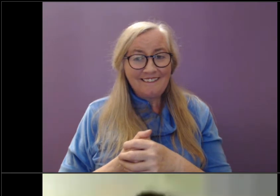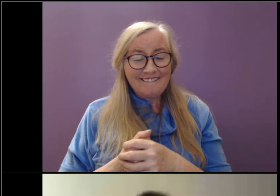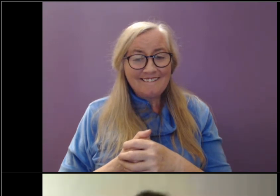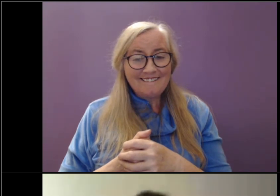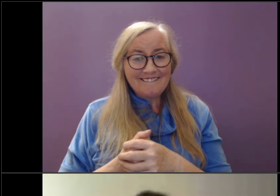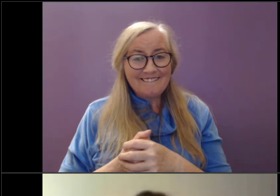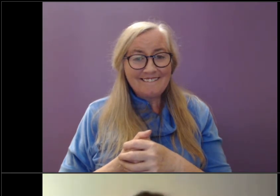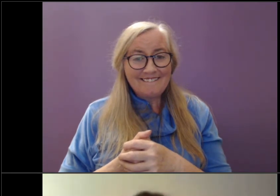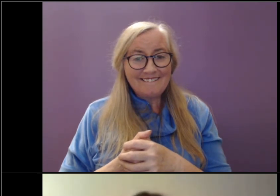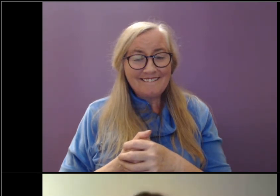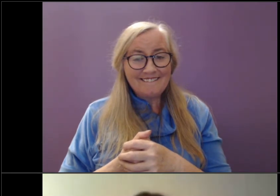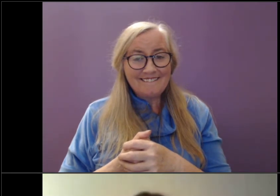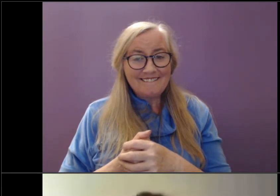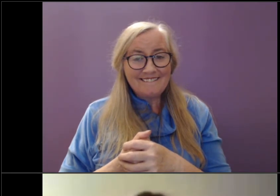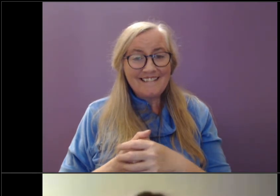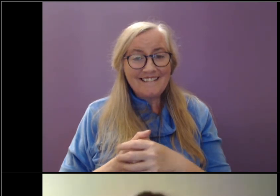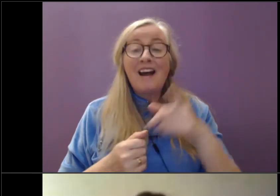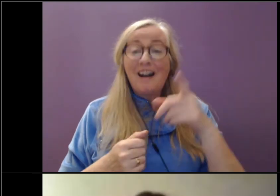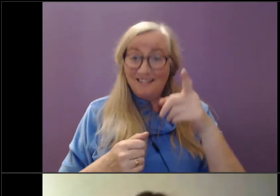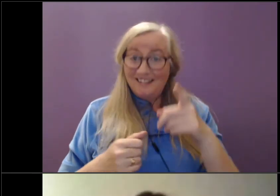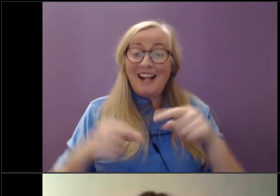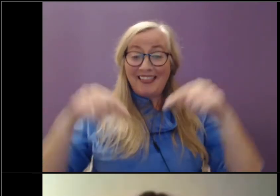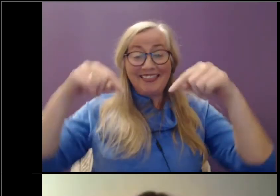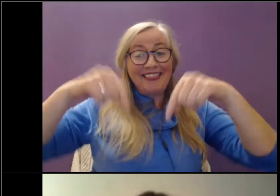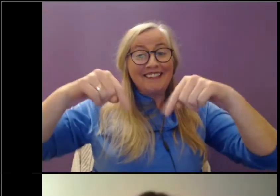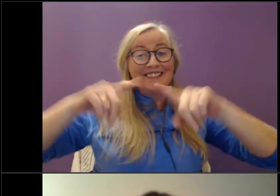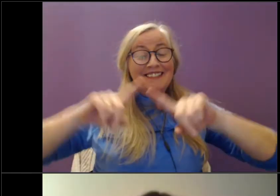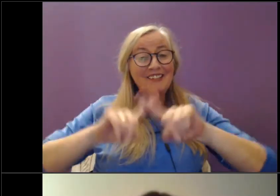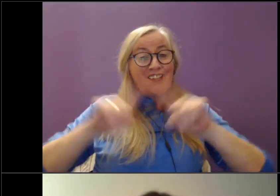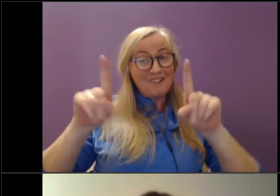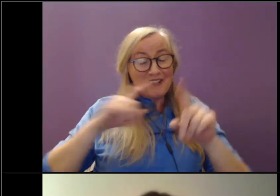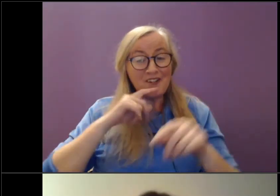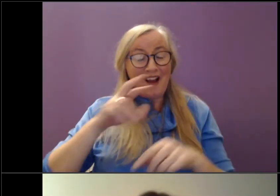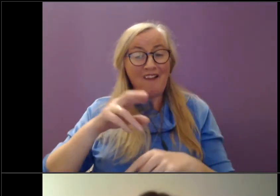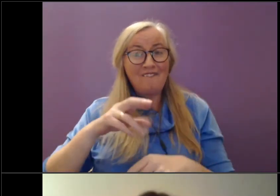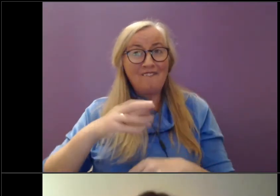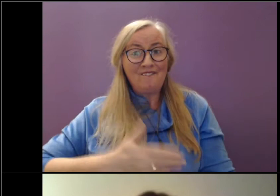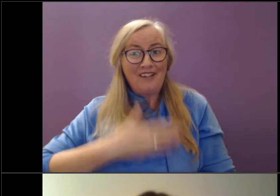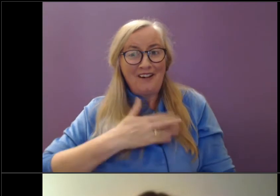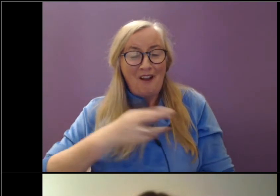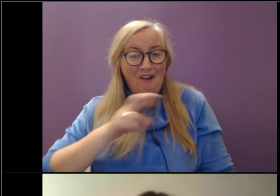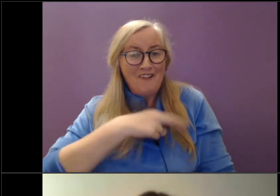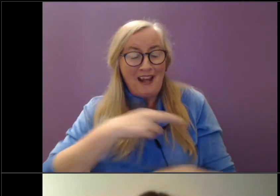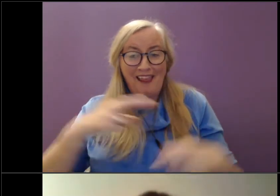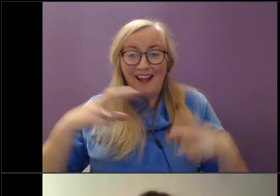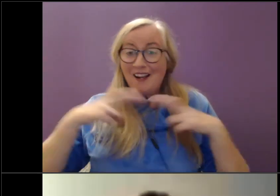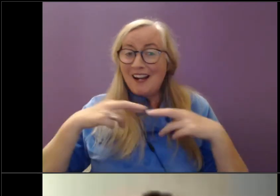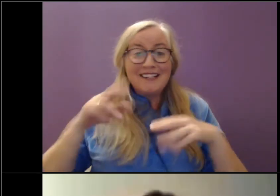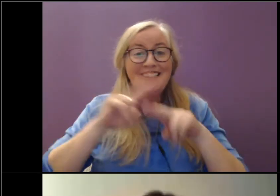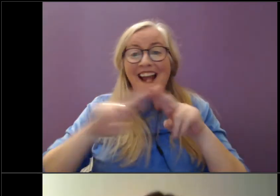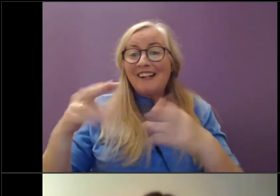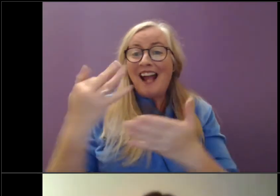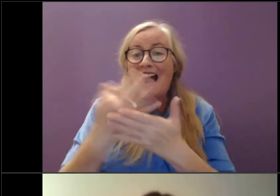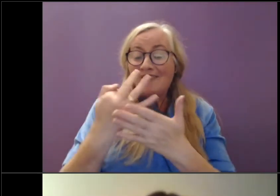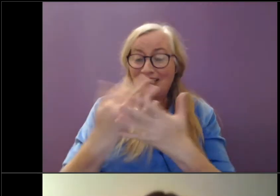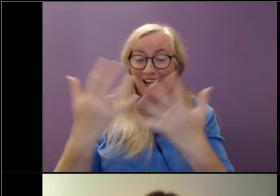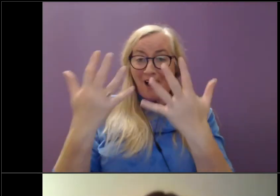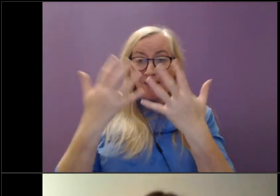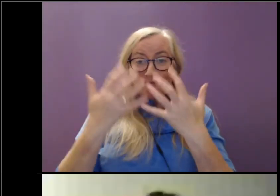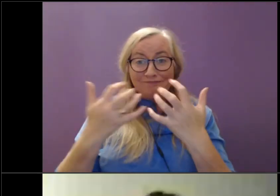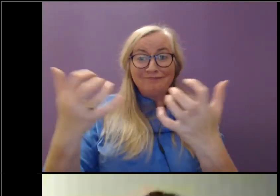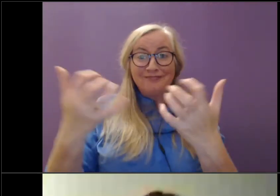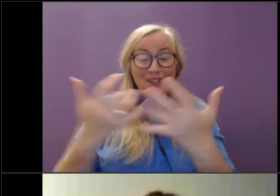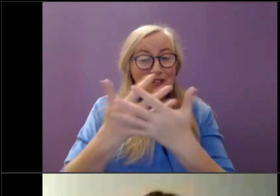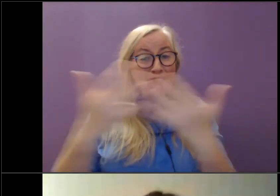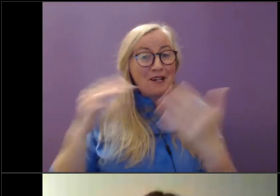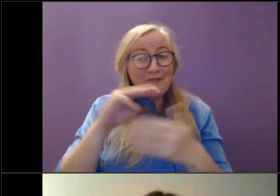Yeah, no, it's great. It's a very different part of our work, so it's a real privilege to do it. So thank you. It's not often we get an audience of however many people, so thank you for